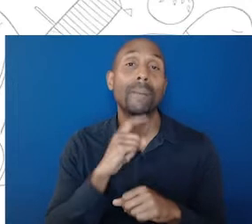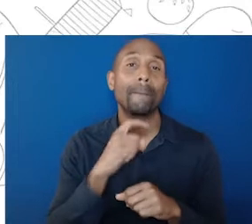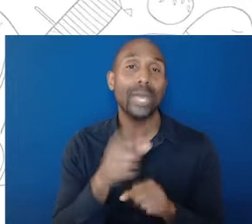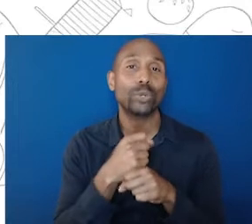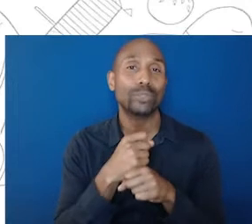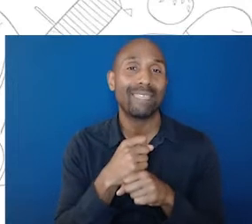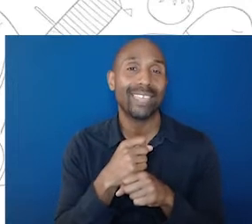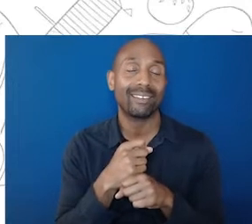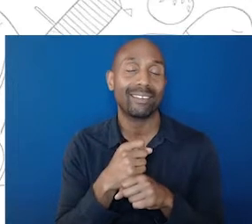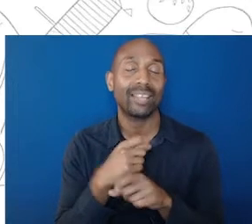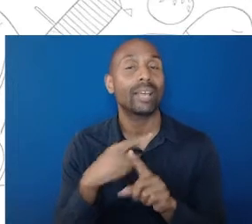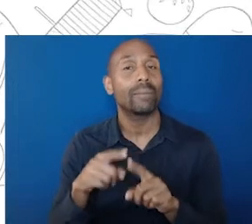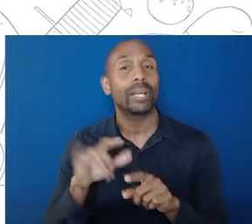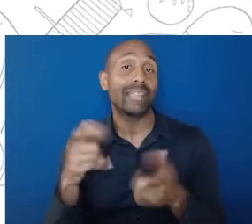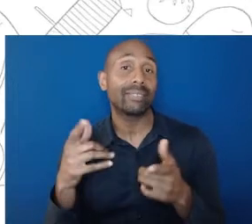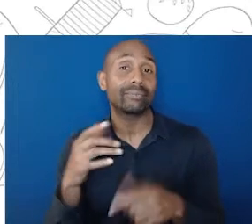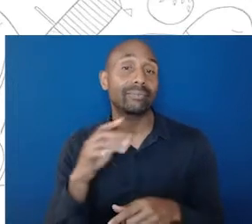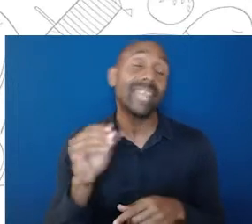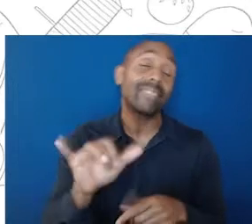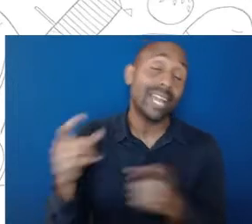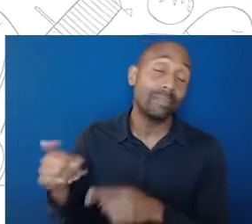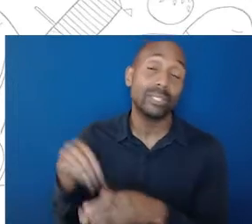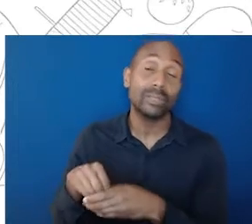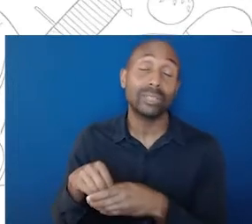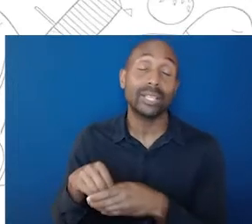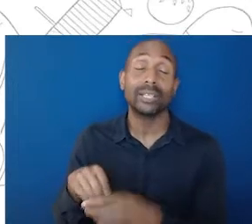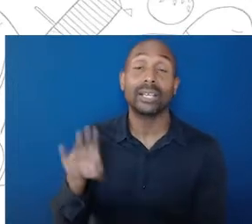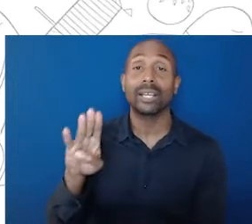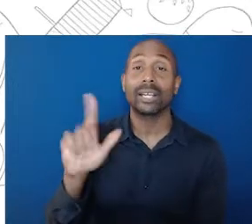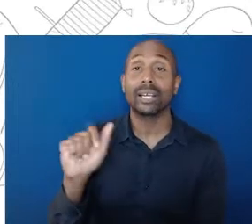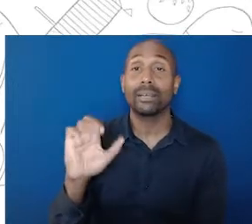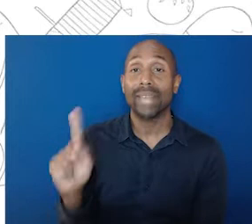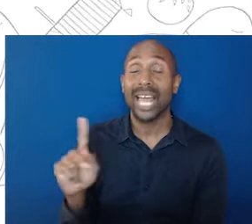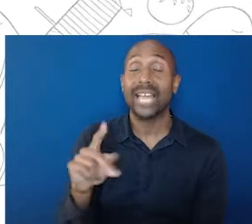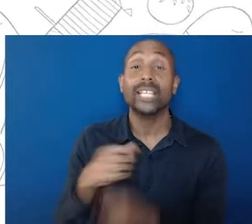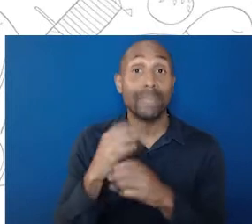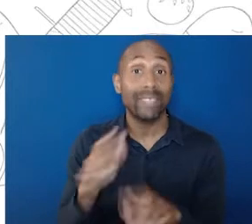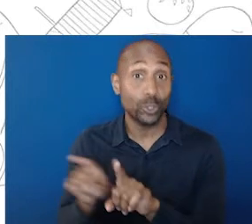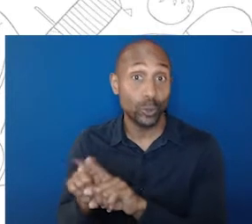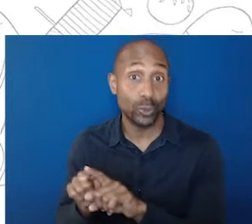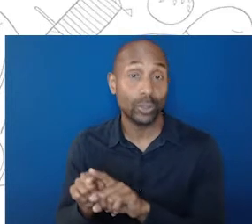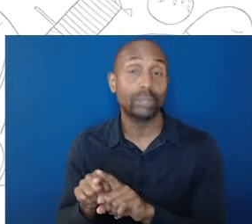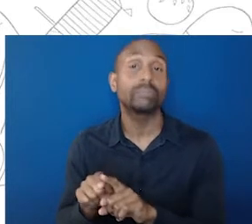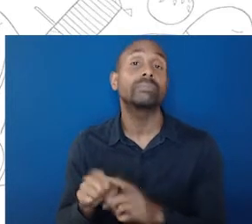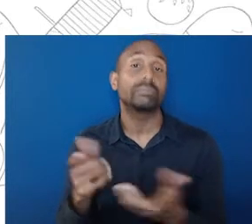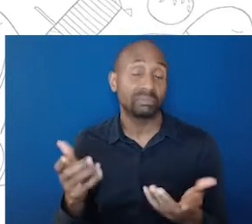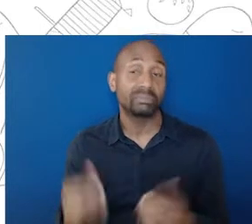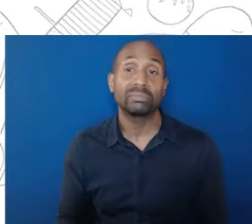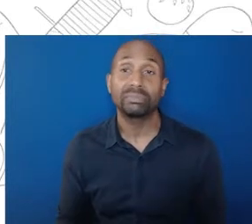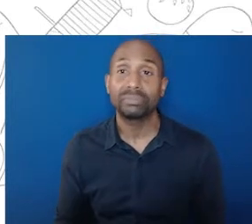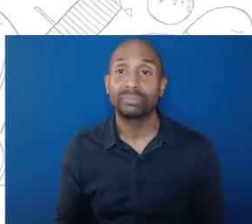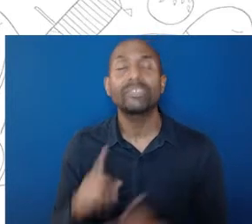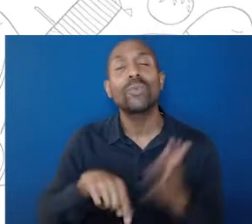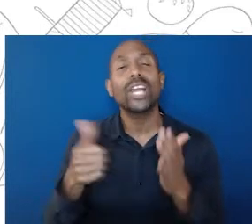metalsmithing, which also yes. takes place in blacksmithing, but mm-hmm. also with this fine metalsmithing. So what